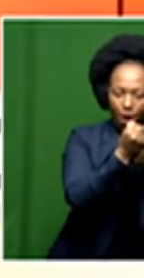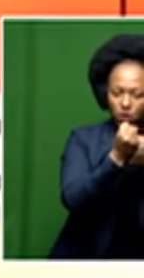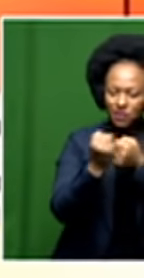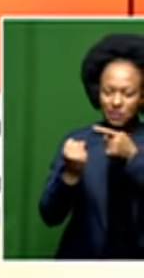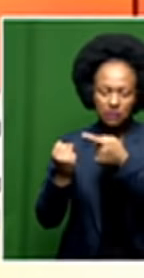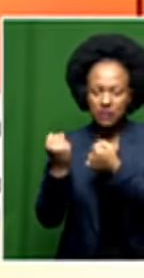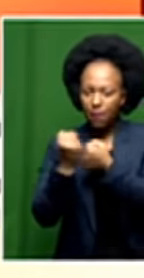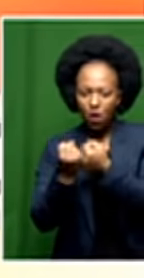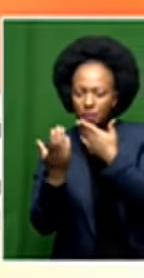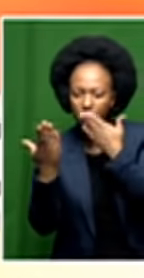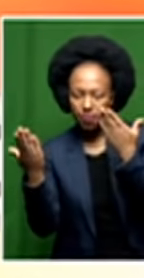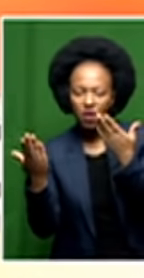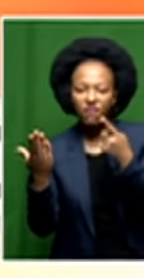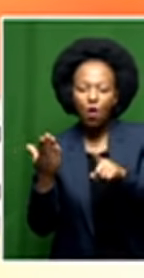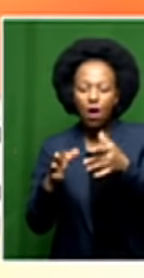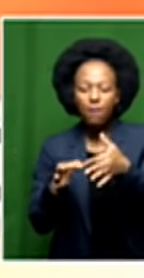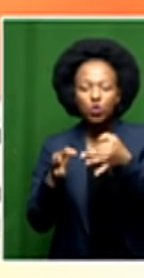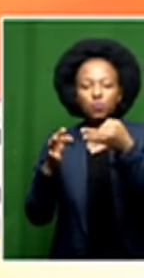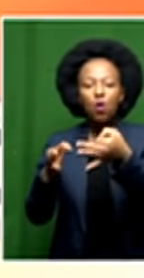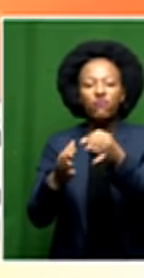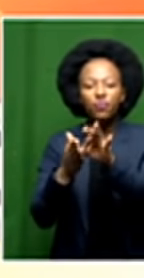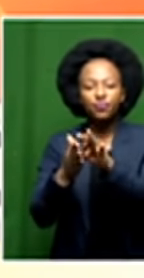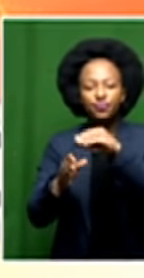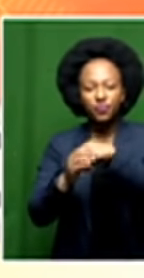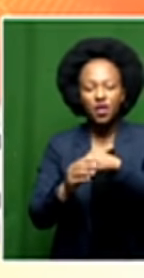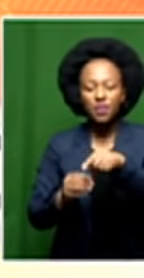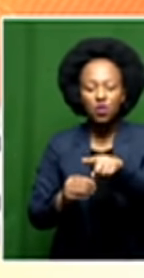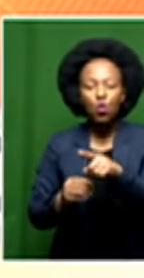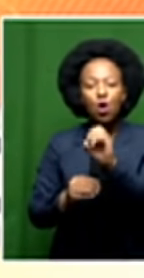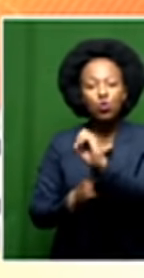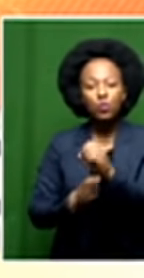postponement of this year's local government elections that are scheduled for October 2021.